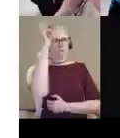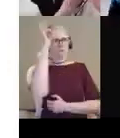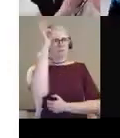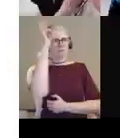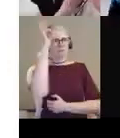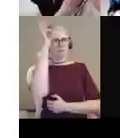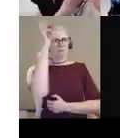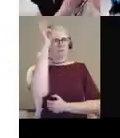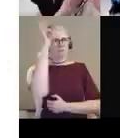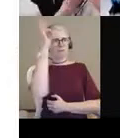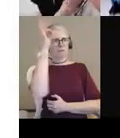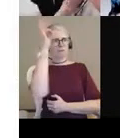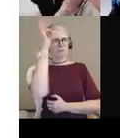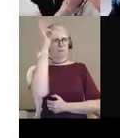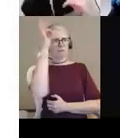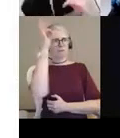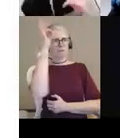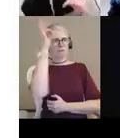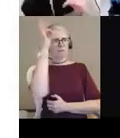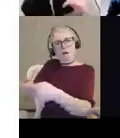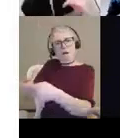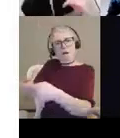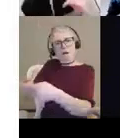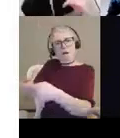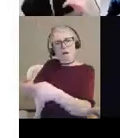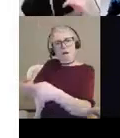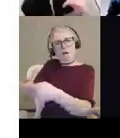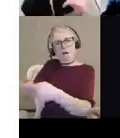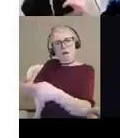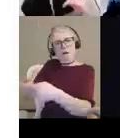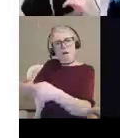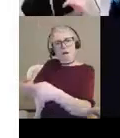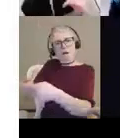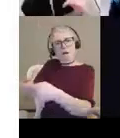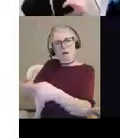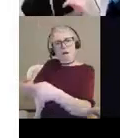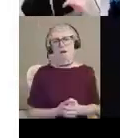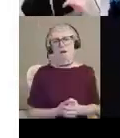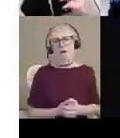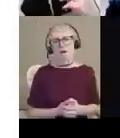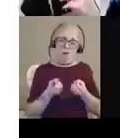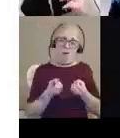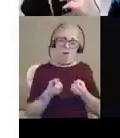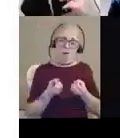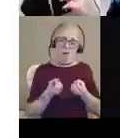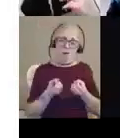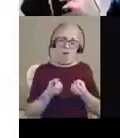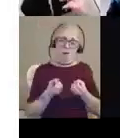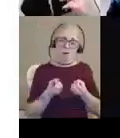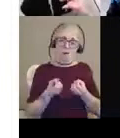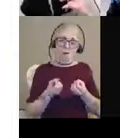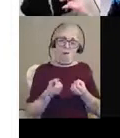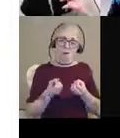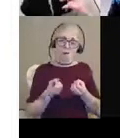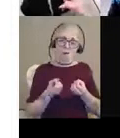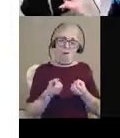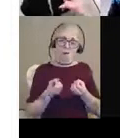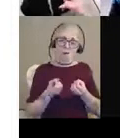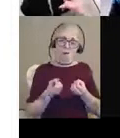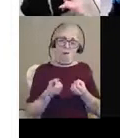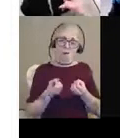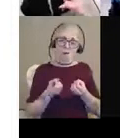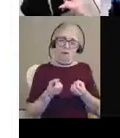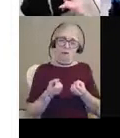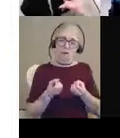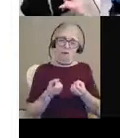content on Involve, that's actually giving you specific instructions. And Diane, you were talking about your own instructions, for example, for the